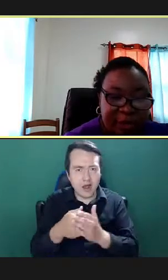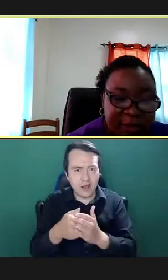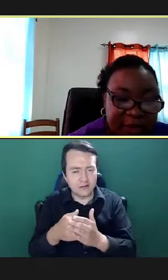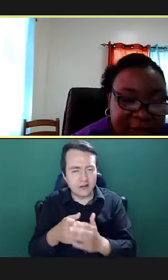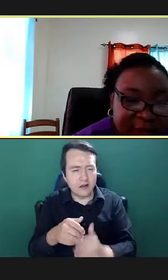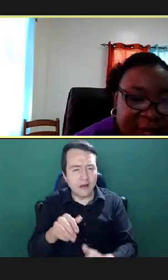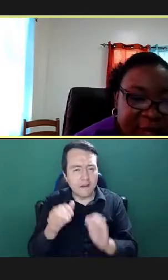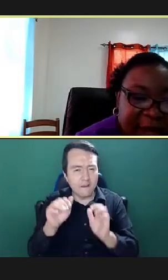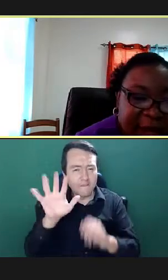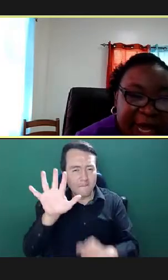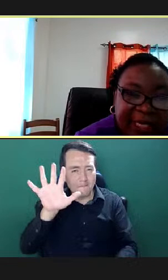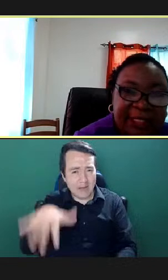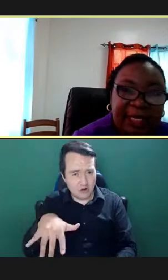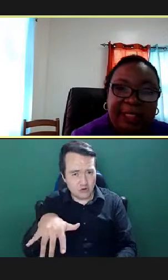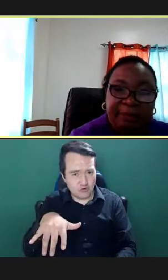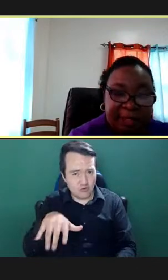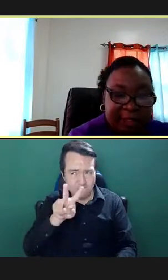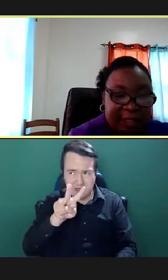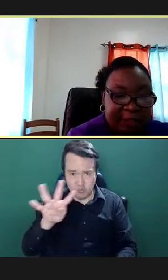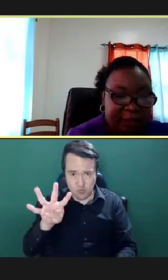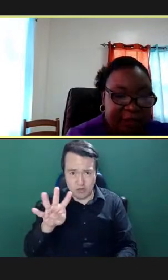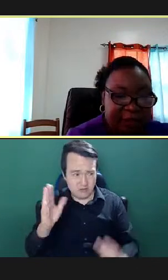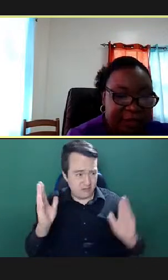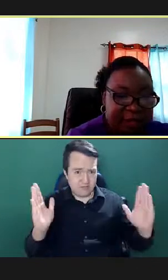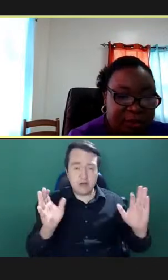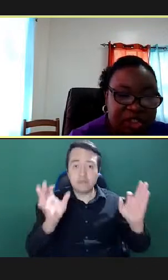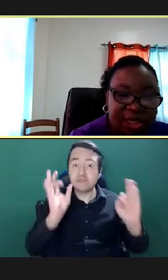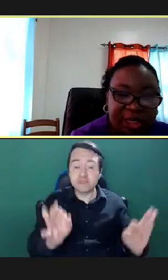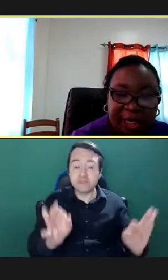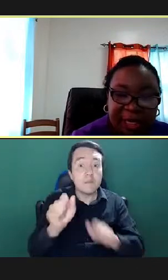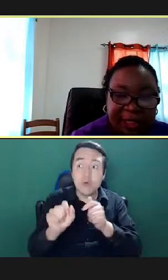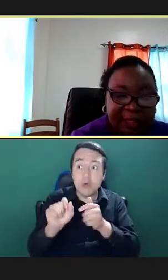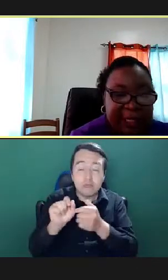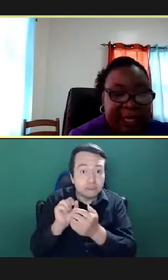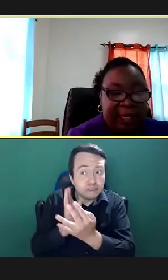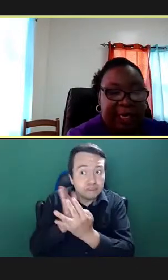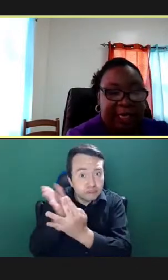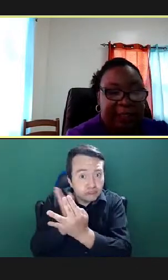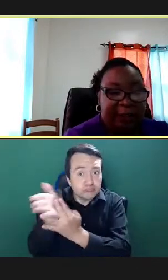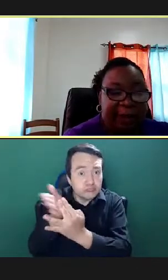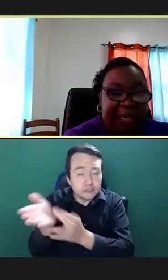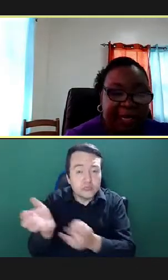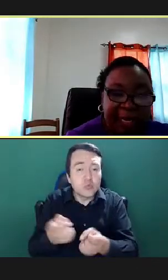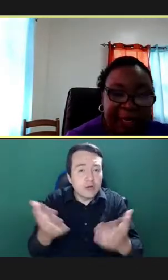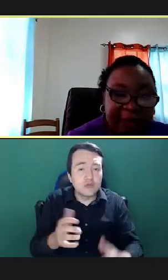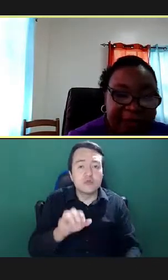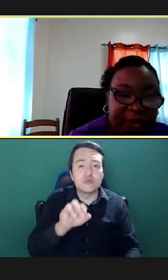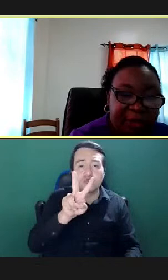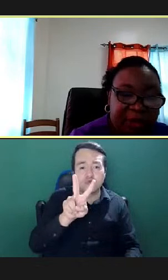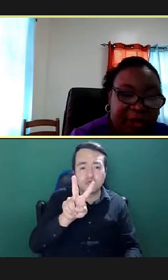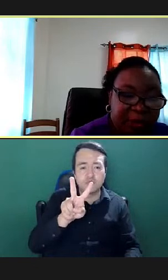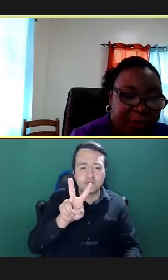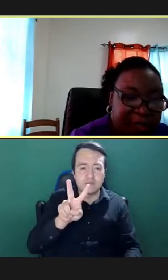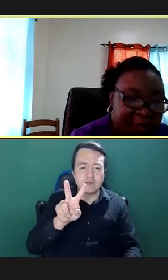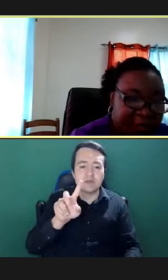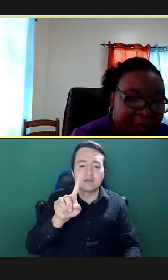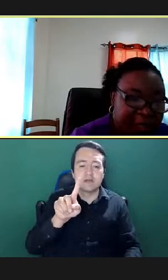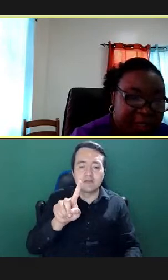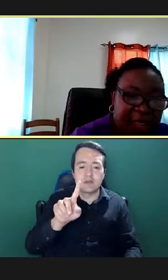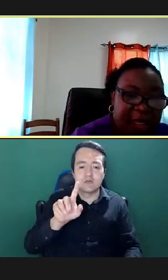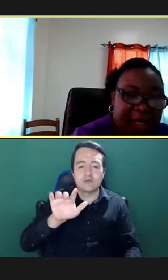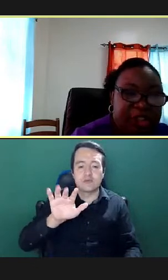2,156 persons have accessed the mental health services, which indicates that by the end of